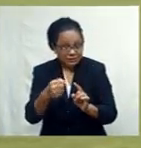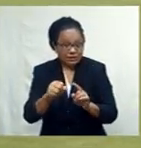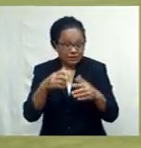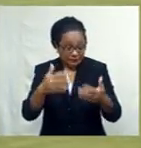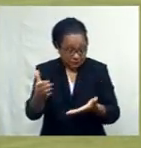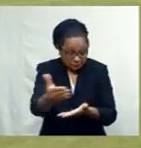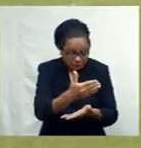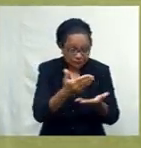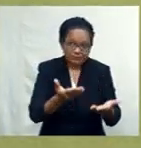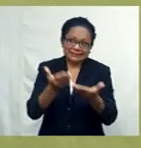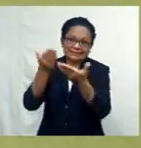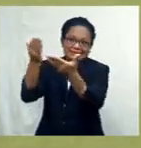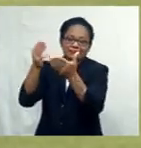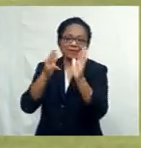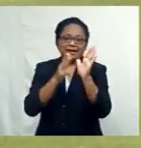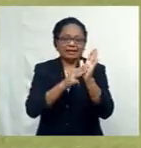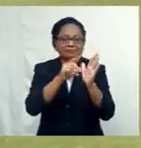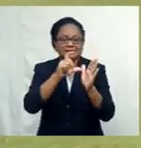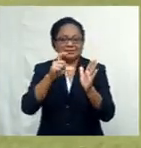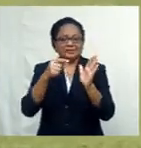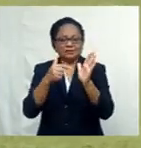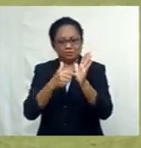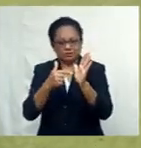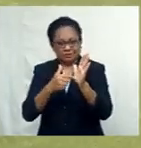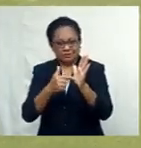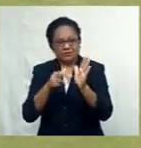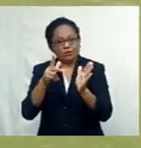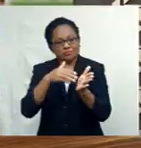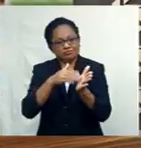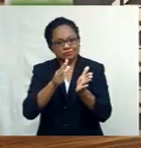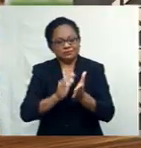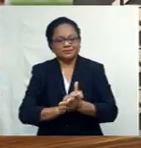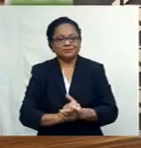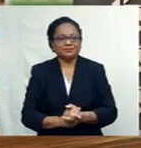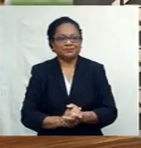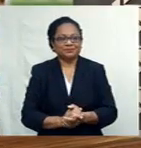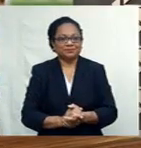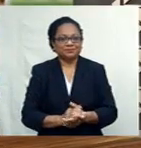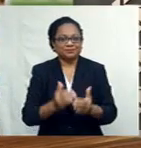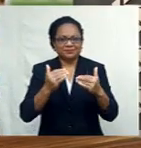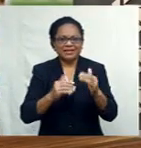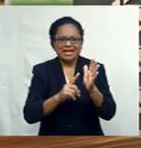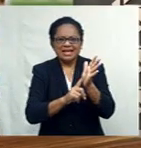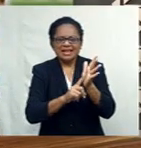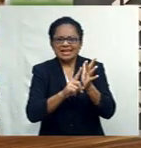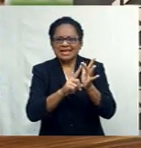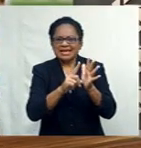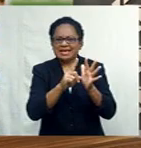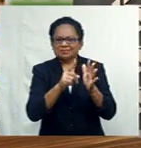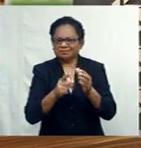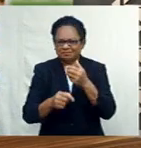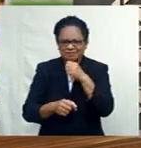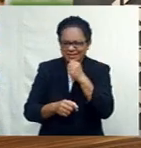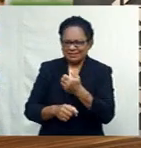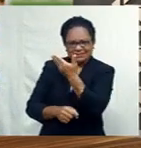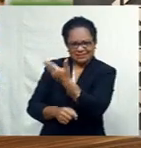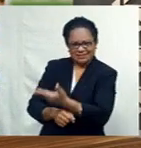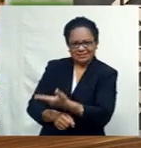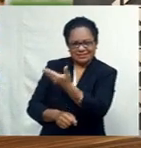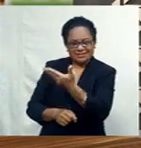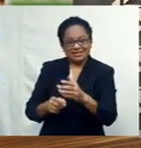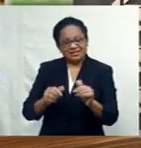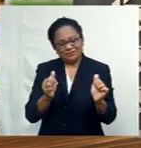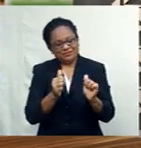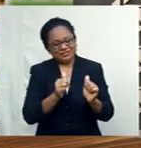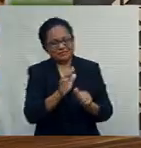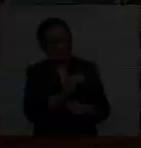for possible clearance. Tali Materkula, FBC Sports. Lionel Messi wept as he bade farewell to his boyhood team,